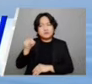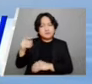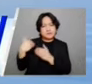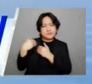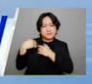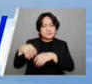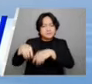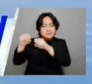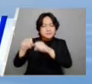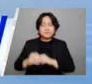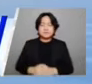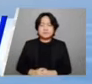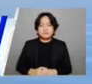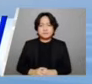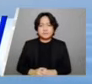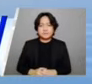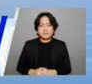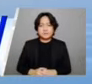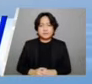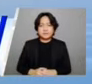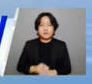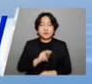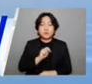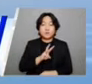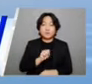Kinukuna namin ang pahayag ng DOJ ukol dito.